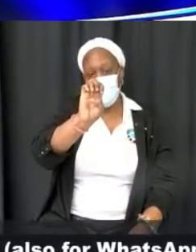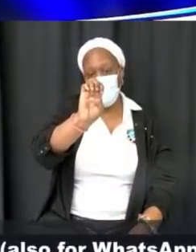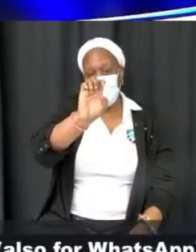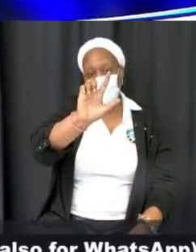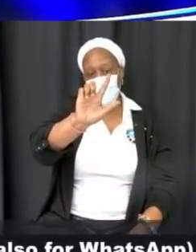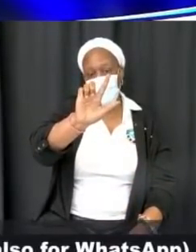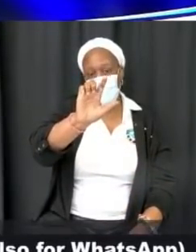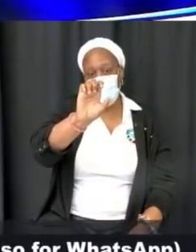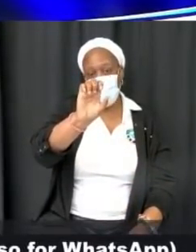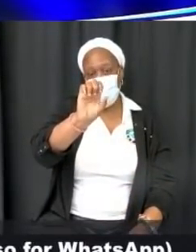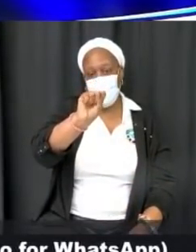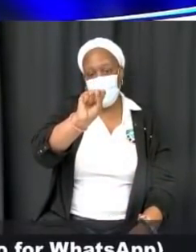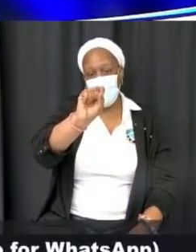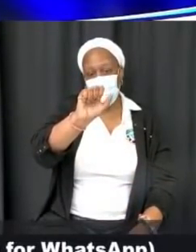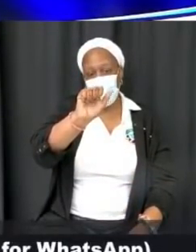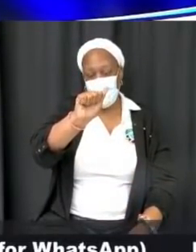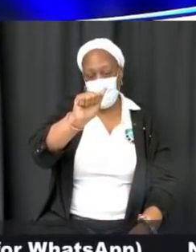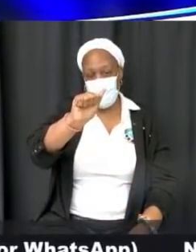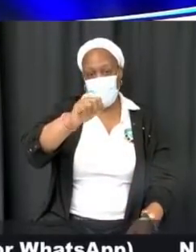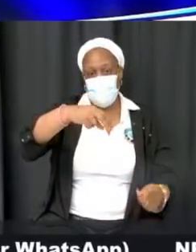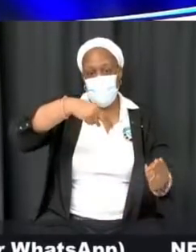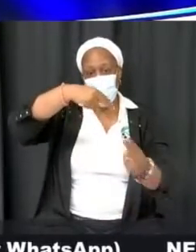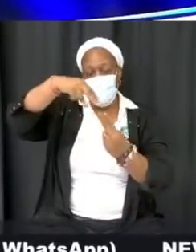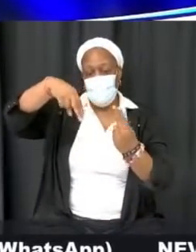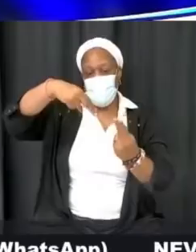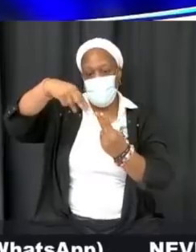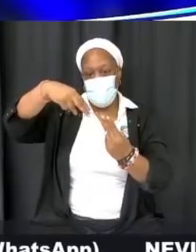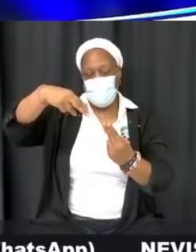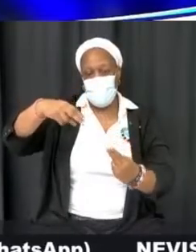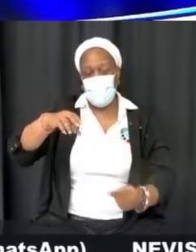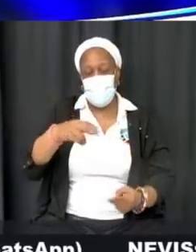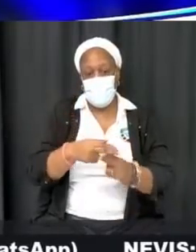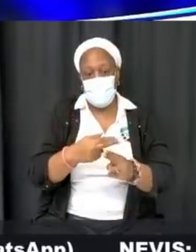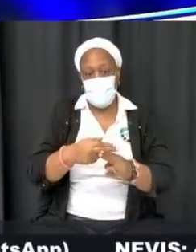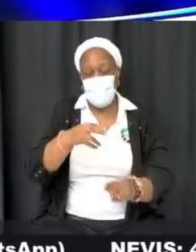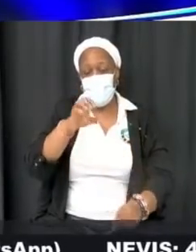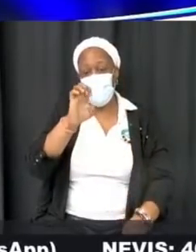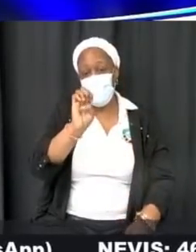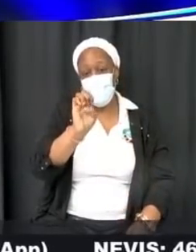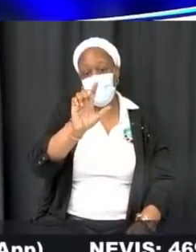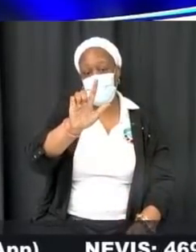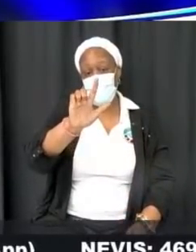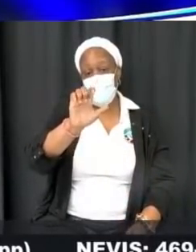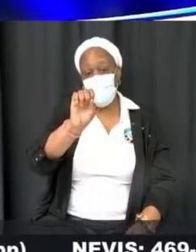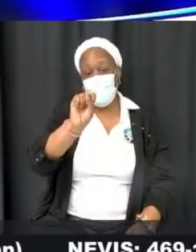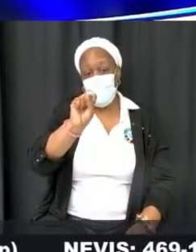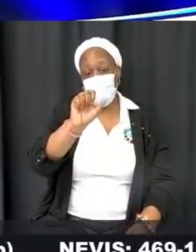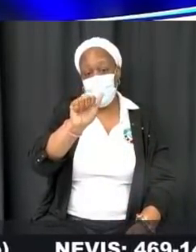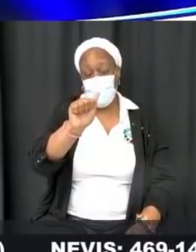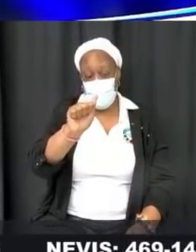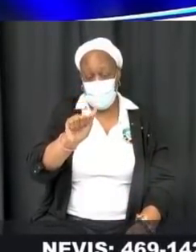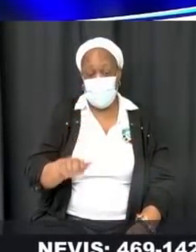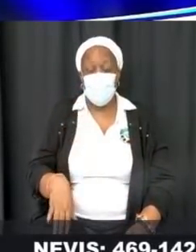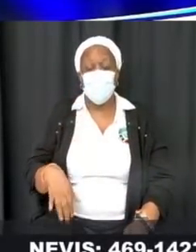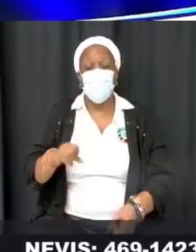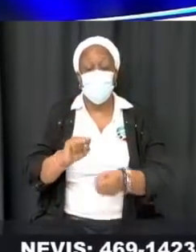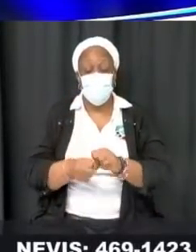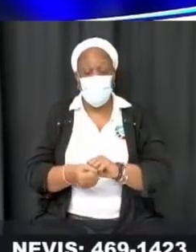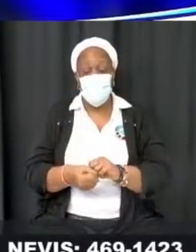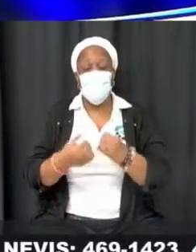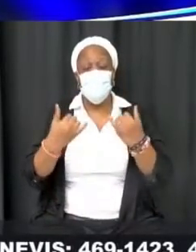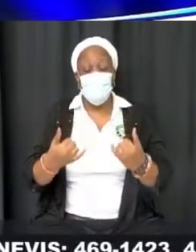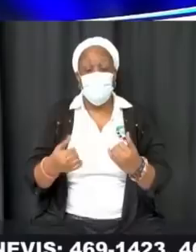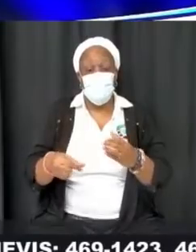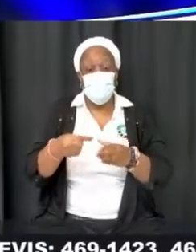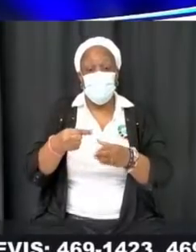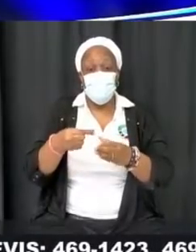in our prayers. It is now hurricane, I was told, so it means it is developing rapidly. We